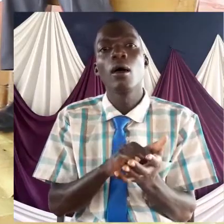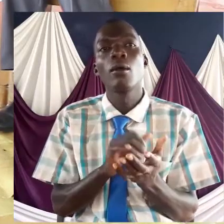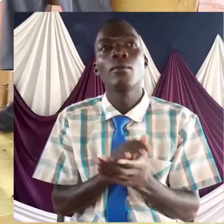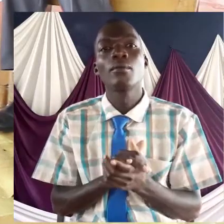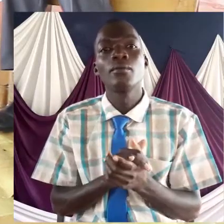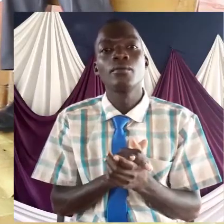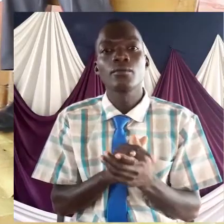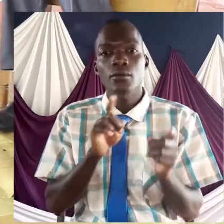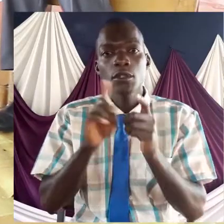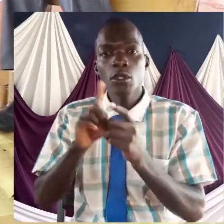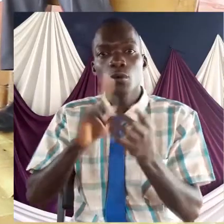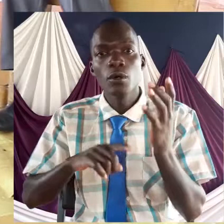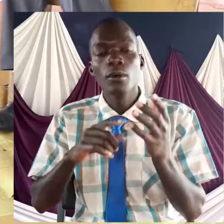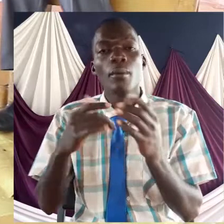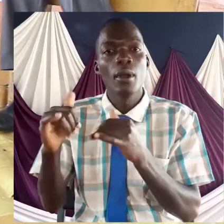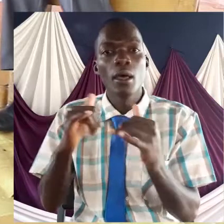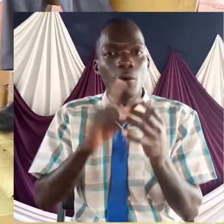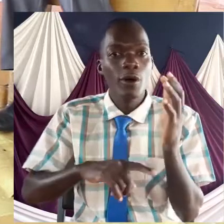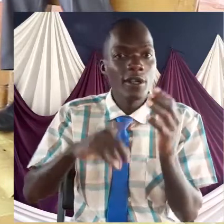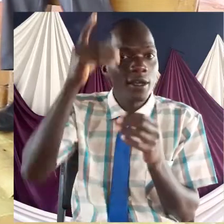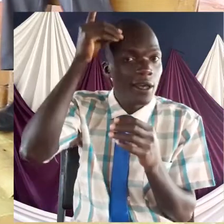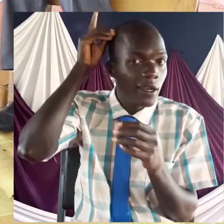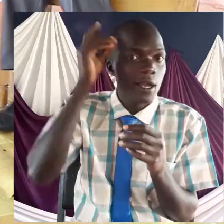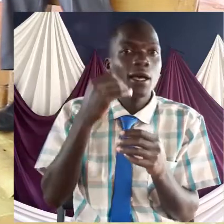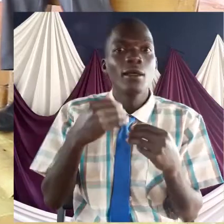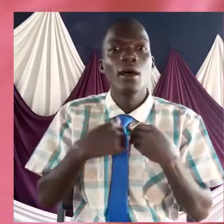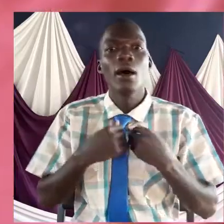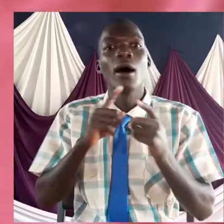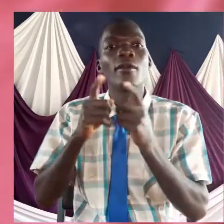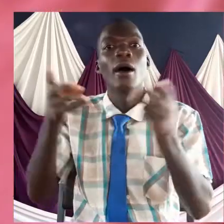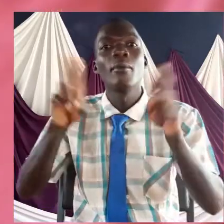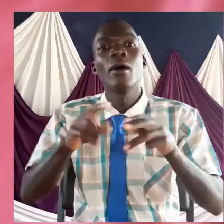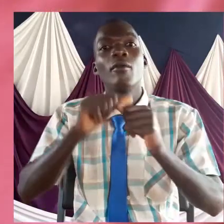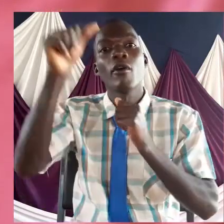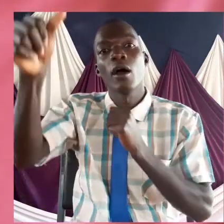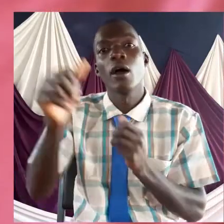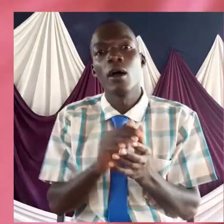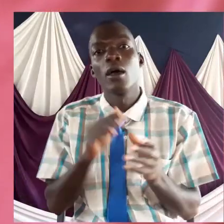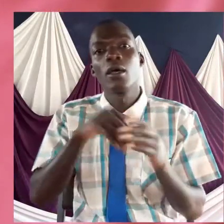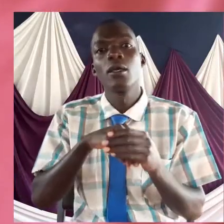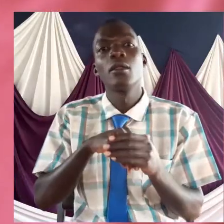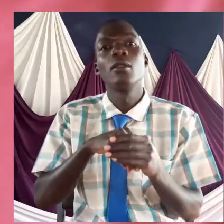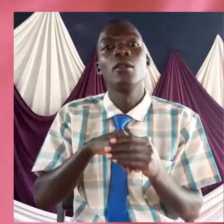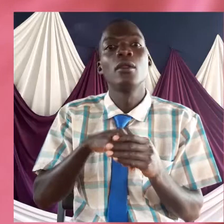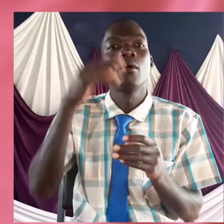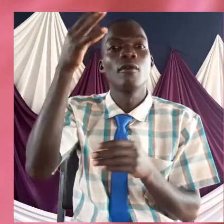whatever was proclaimed, like Daniel was given, is to happen far in the distant